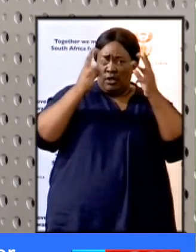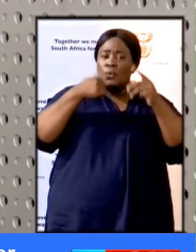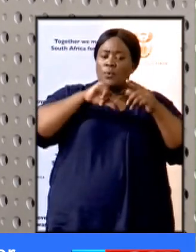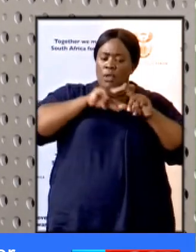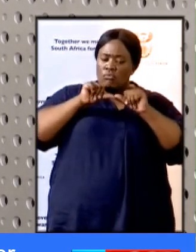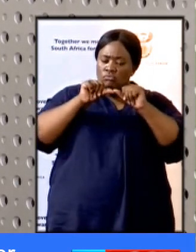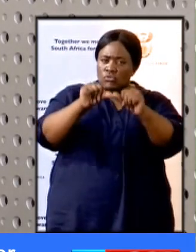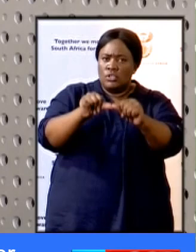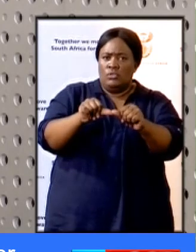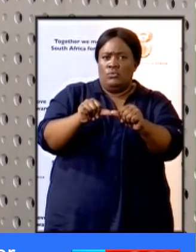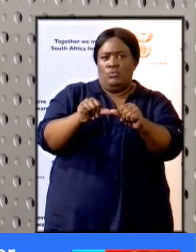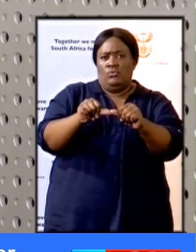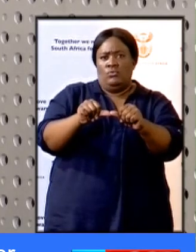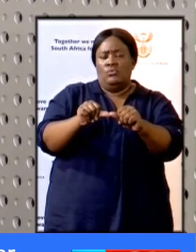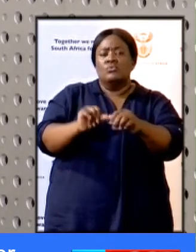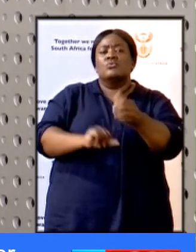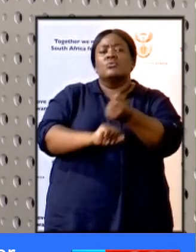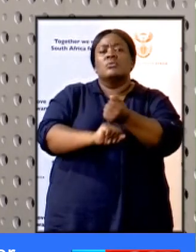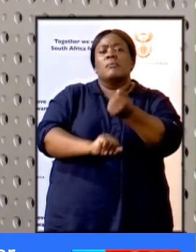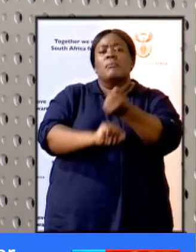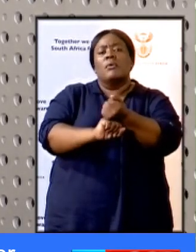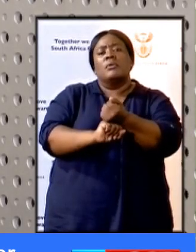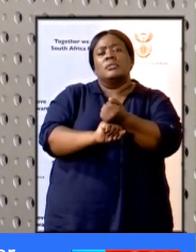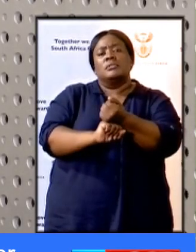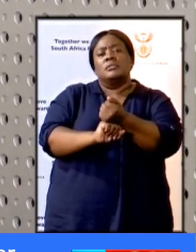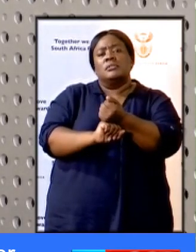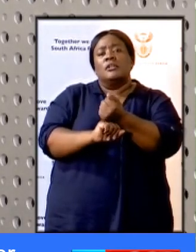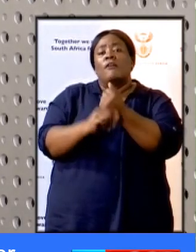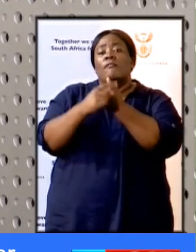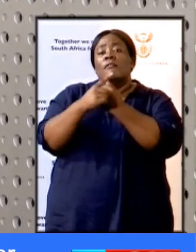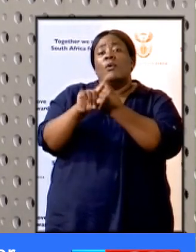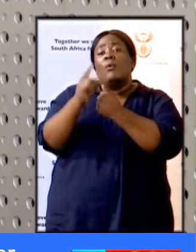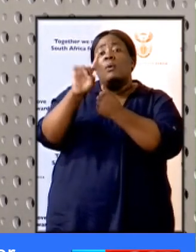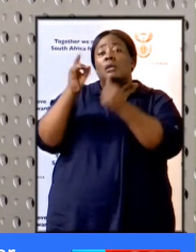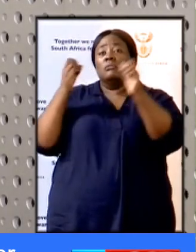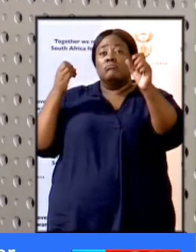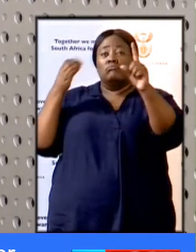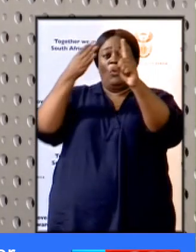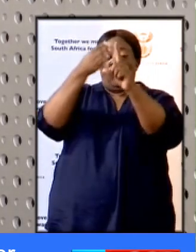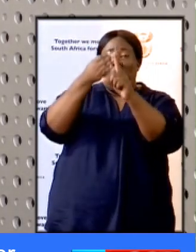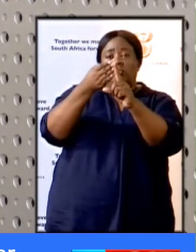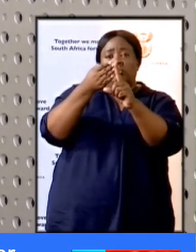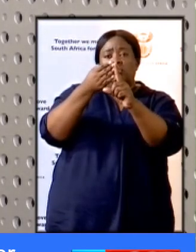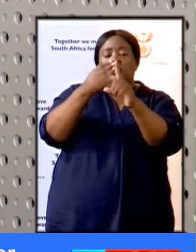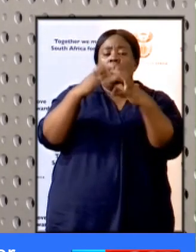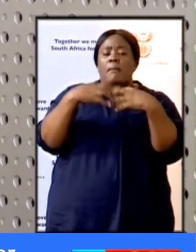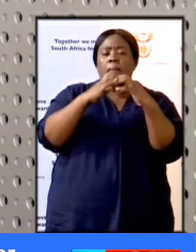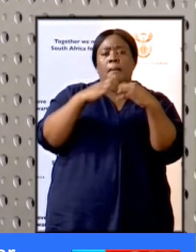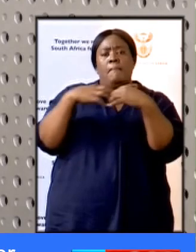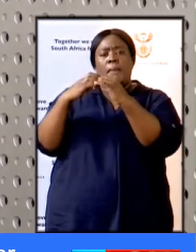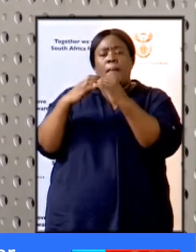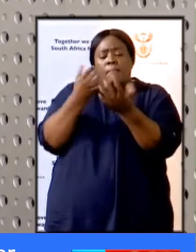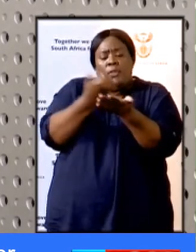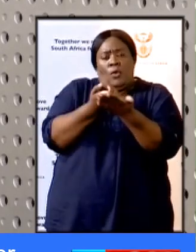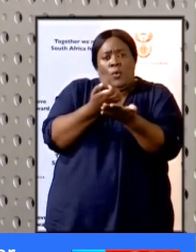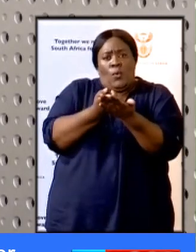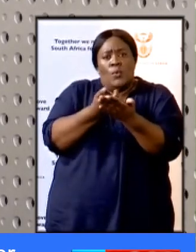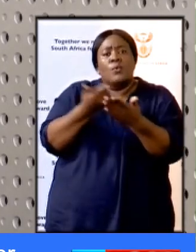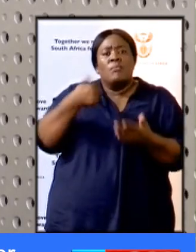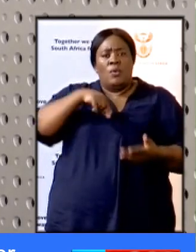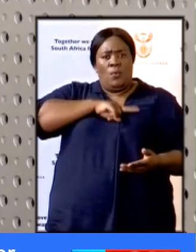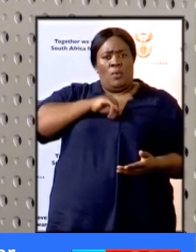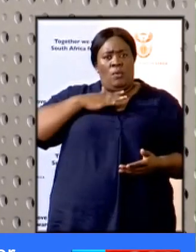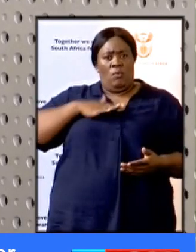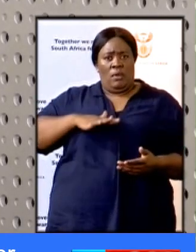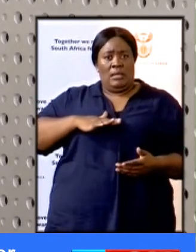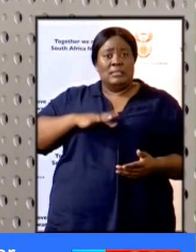make a contribution to the broader goals of creating the kind of economy we want. That